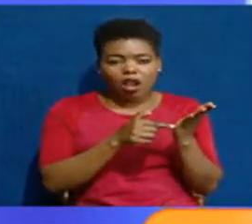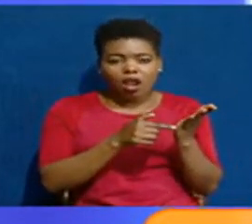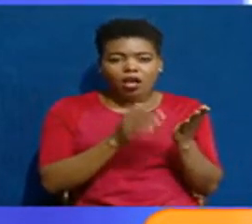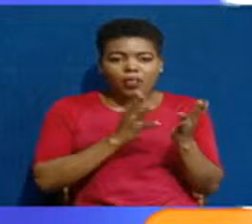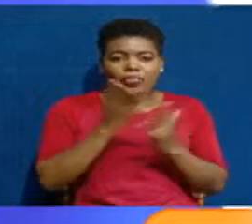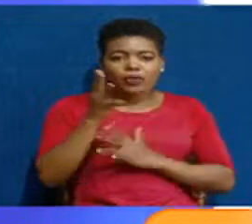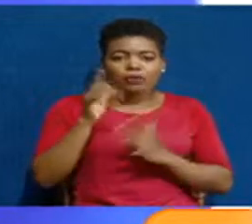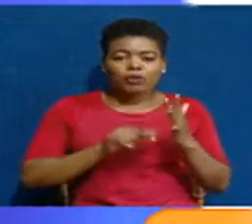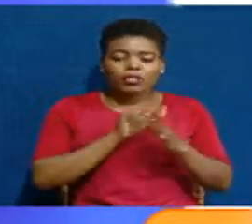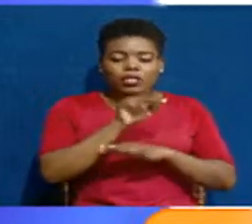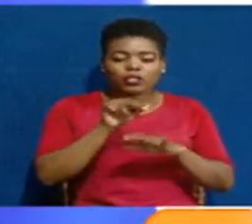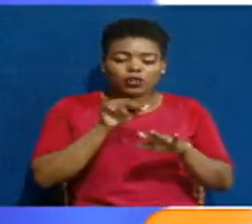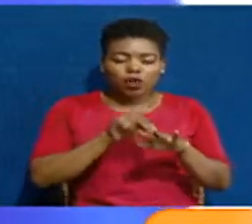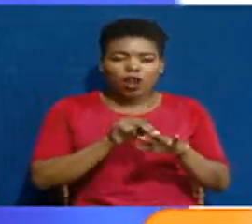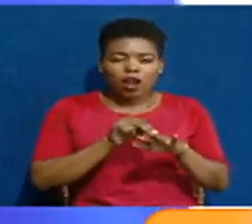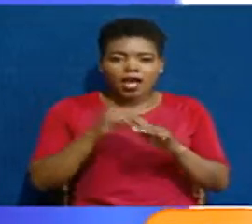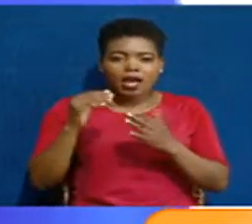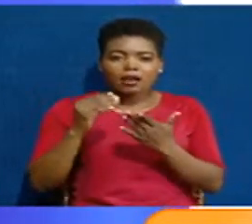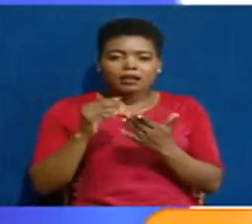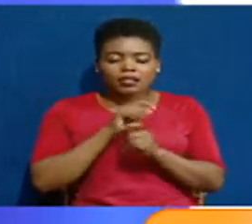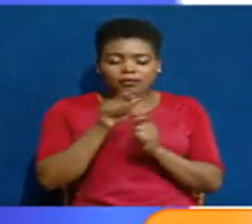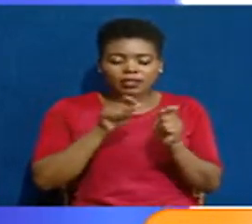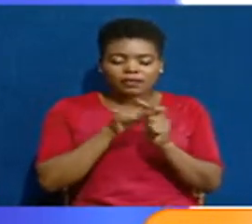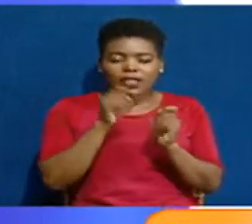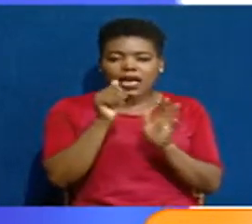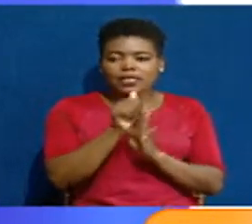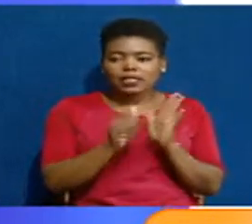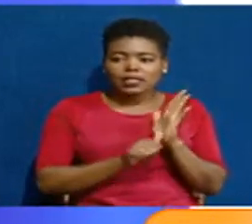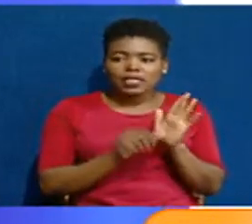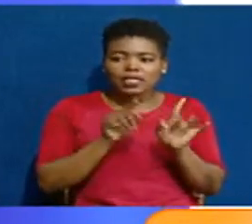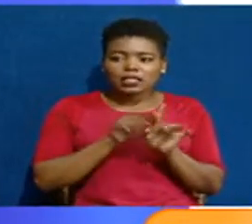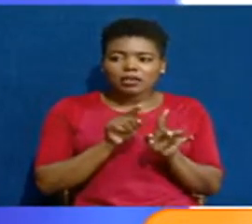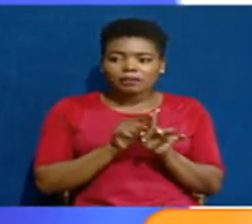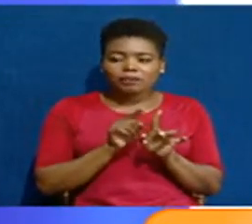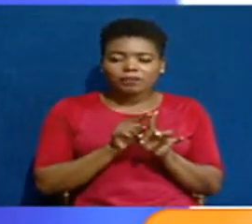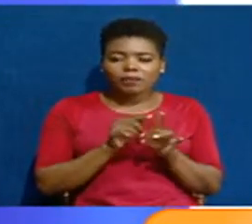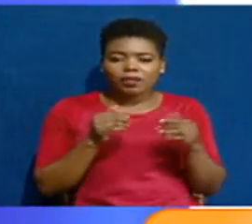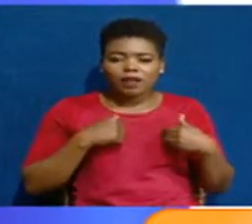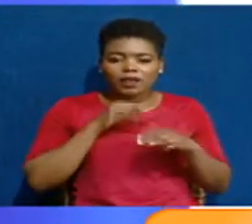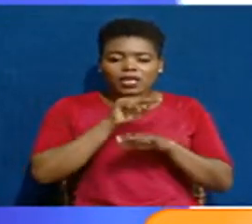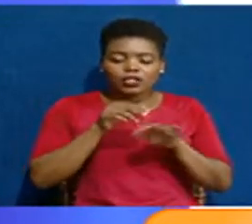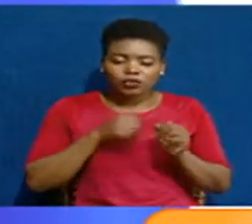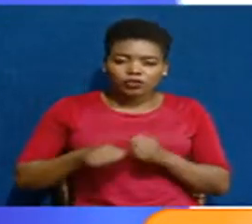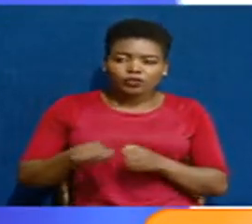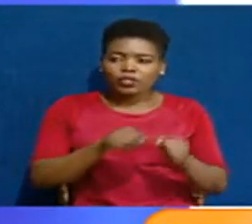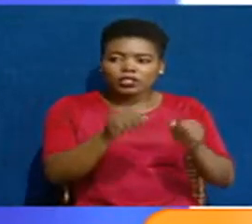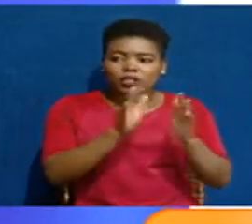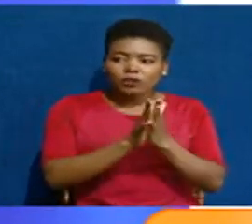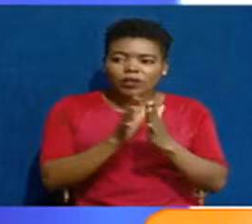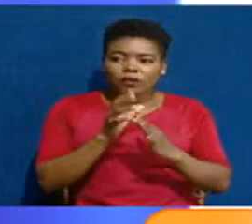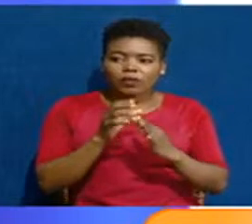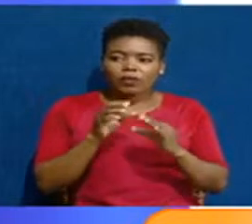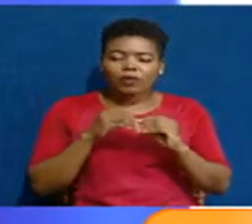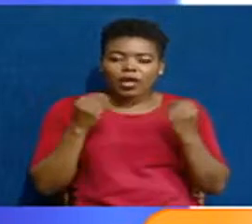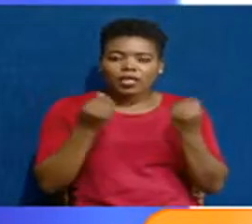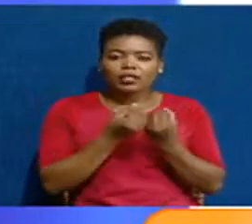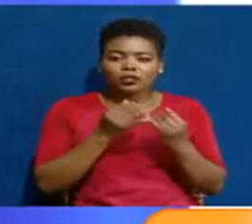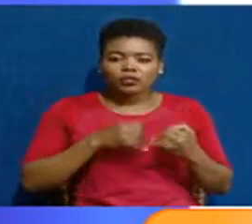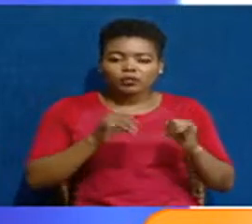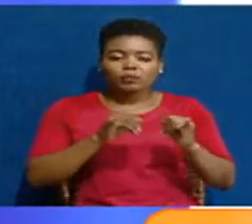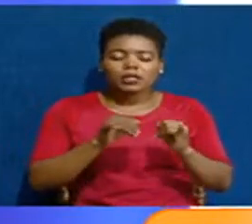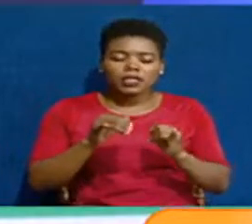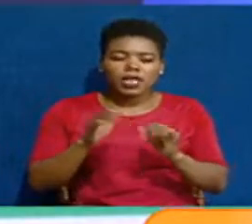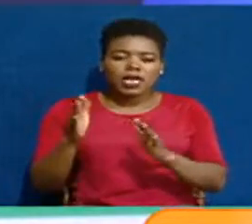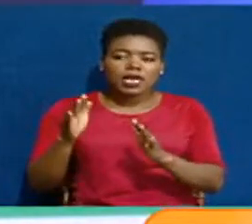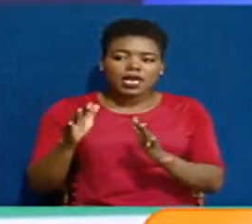through national and sector specific agencies, and the existence of national strategies and organizations implementing cyber